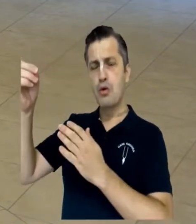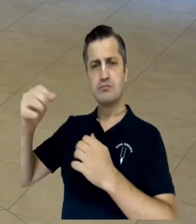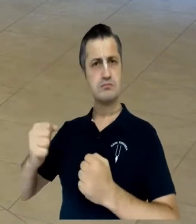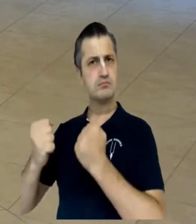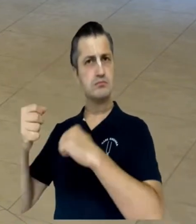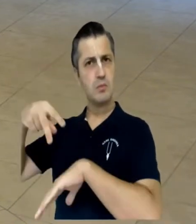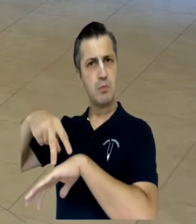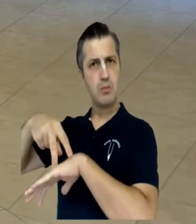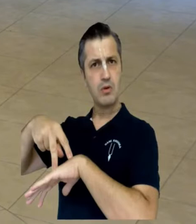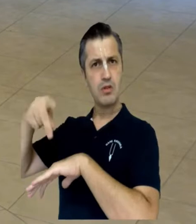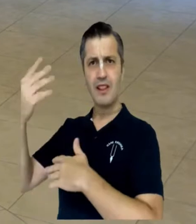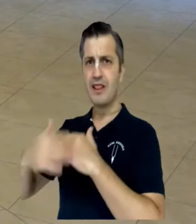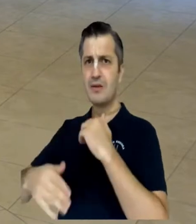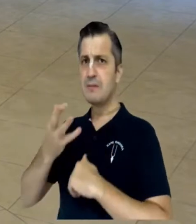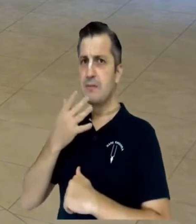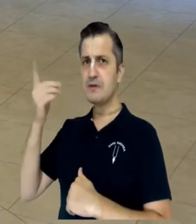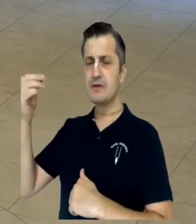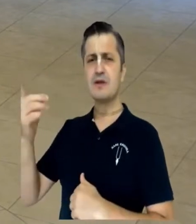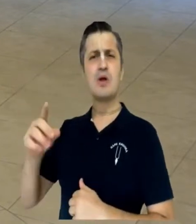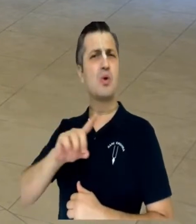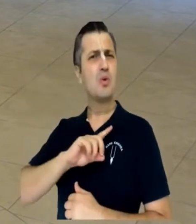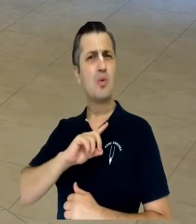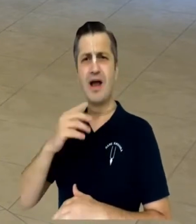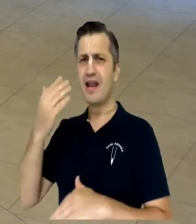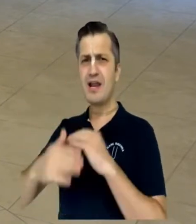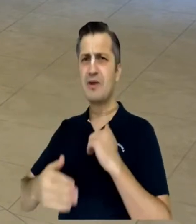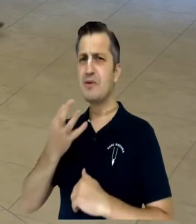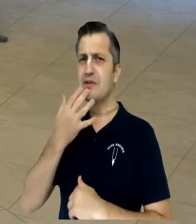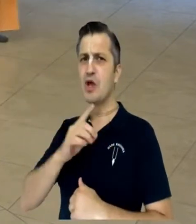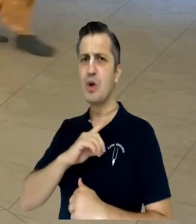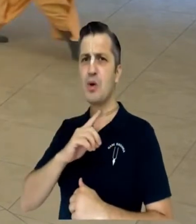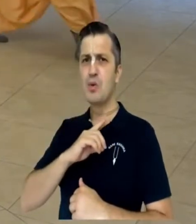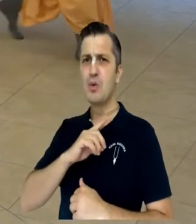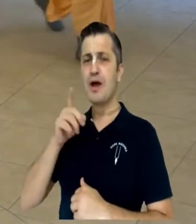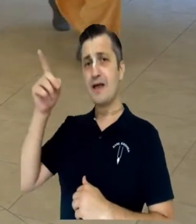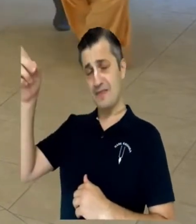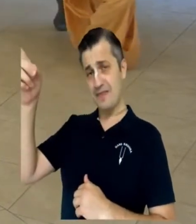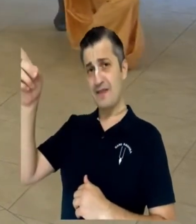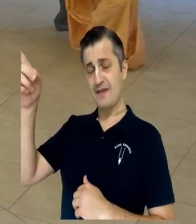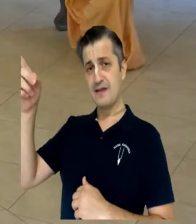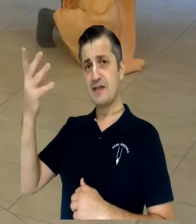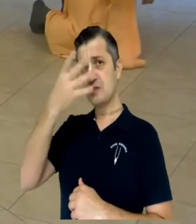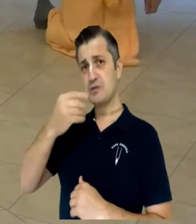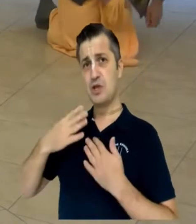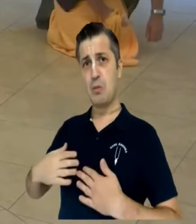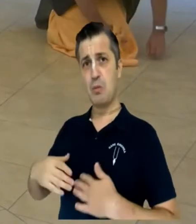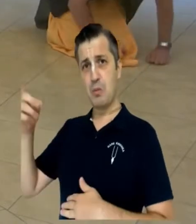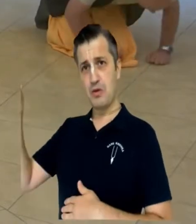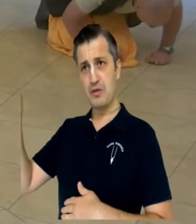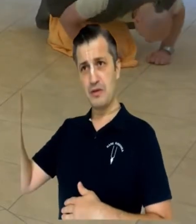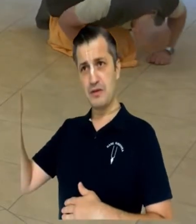in the spiritual world? Because we uncover our true identity. And our true identity, according to the scriptures, is Sat Chit